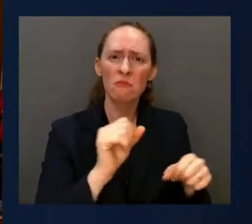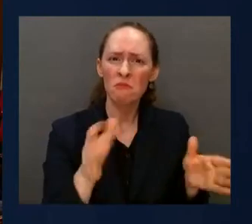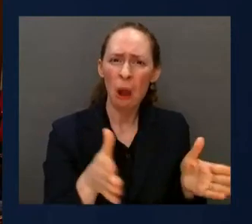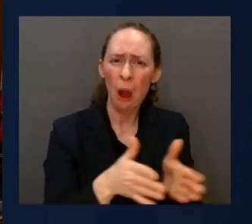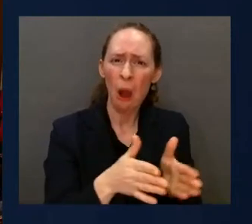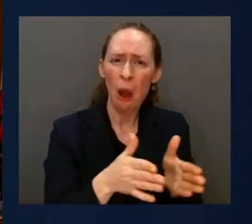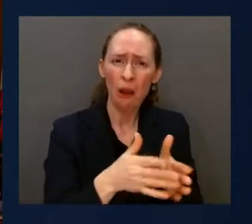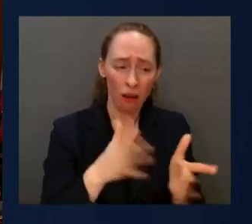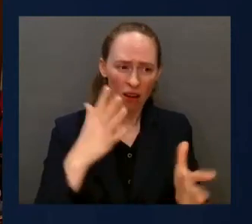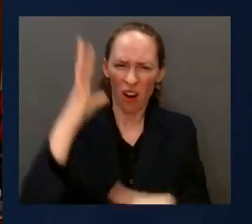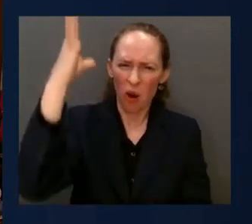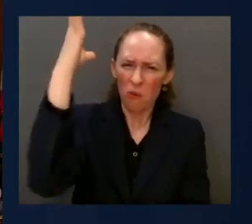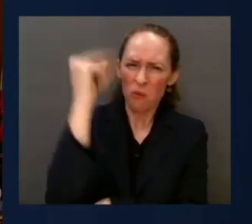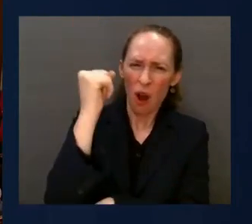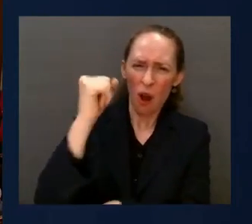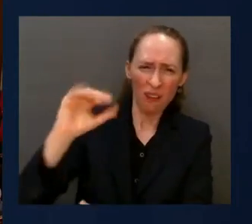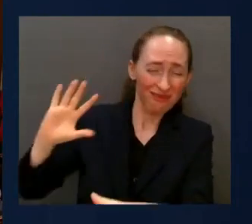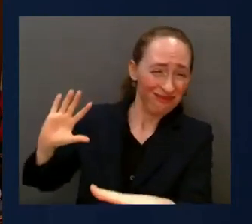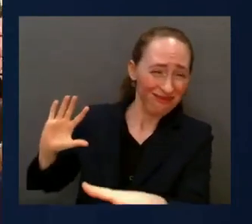A near record unemployment.